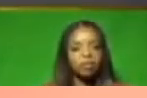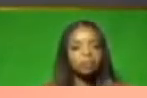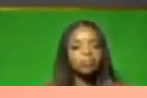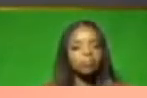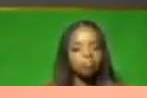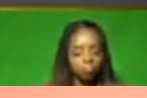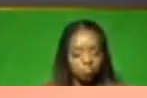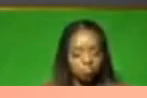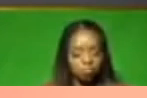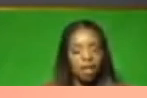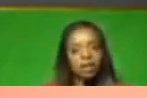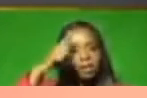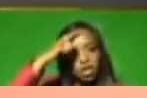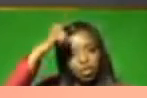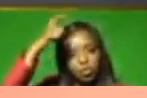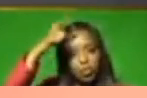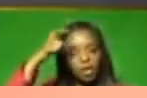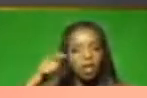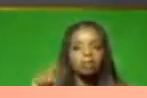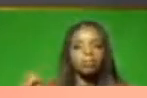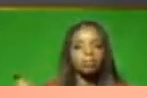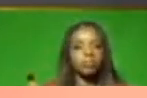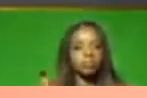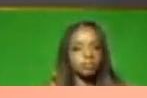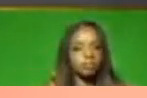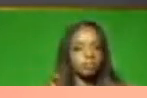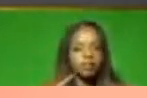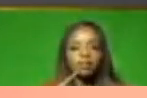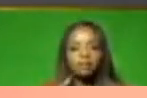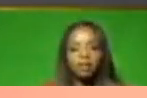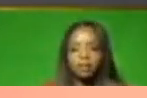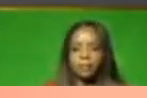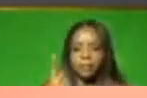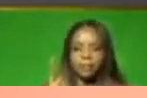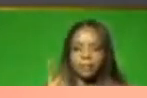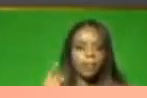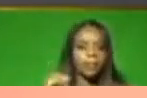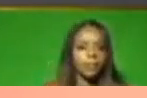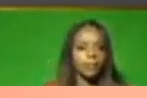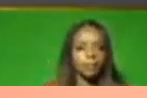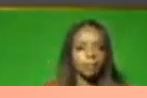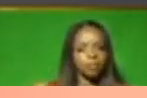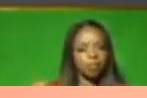who were raising the issues that affect them.